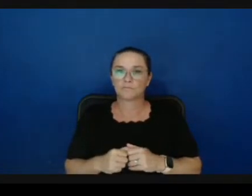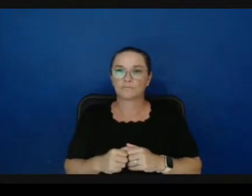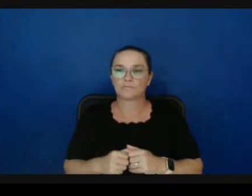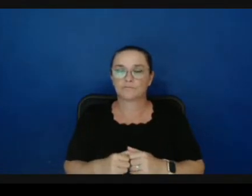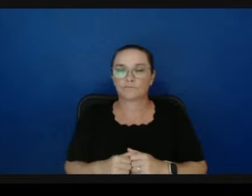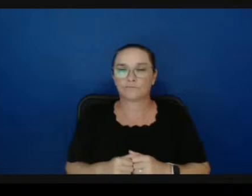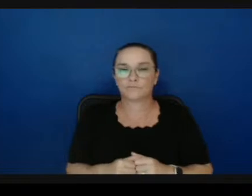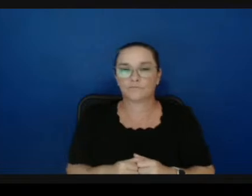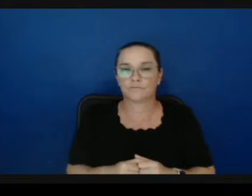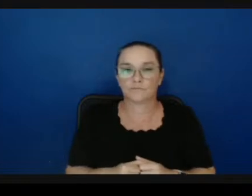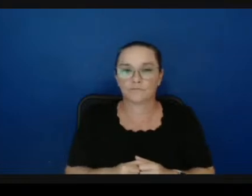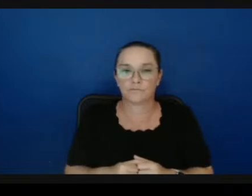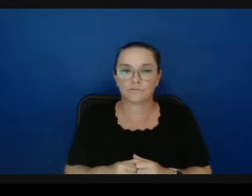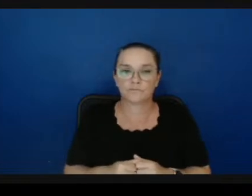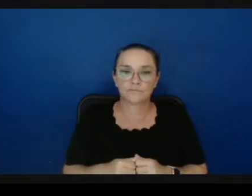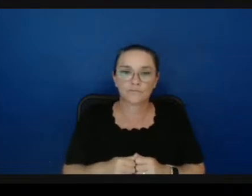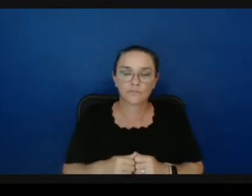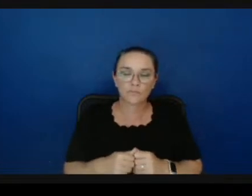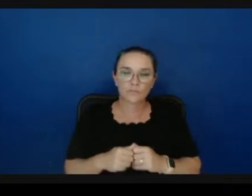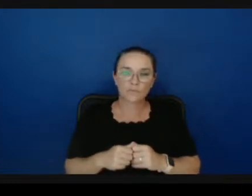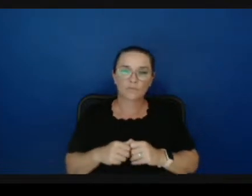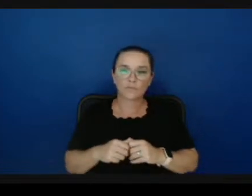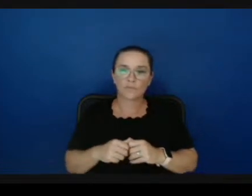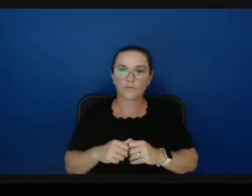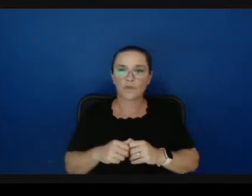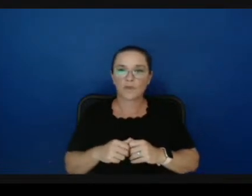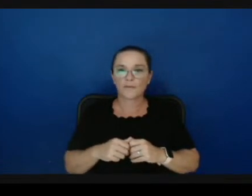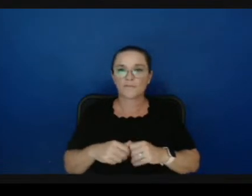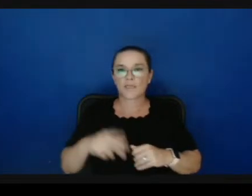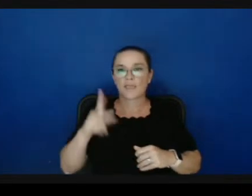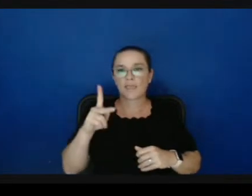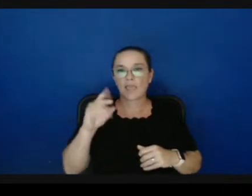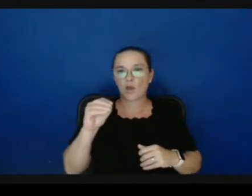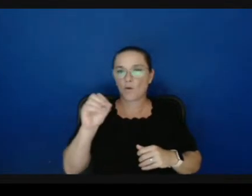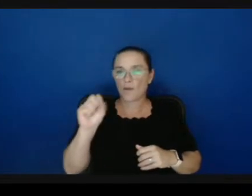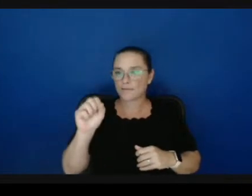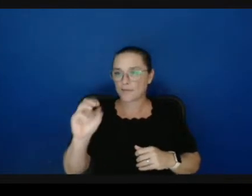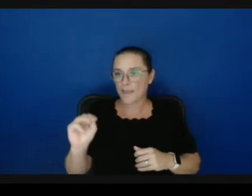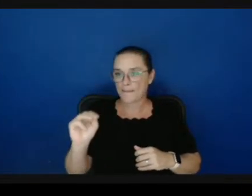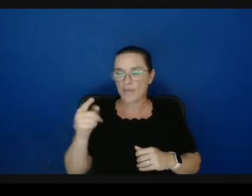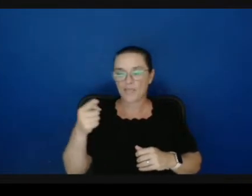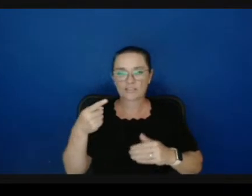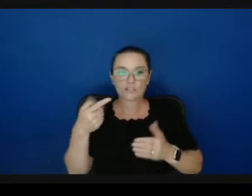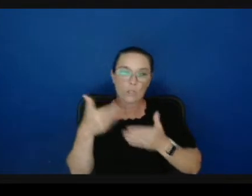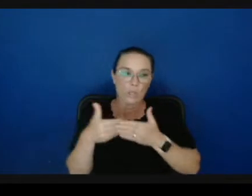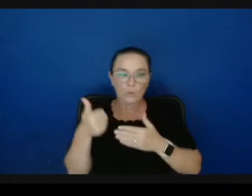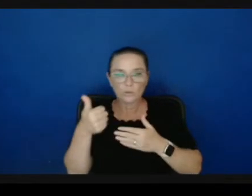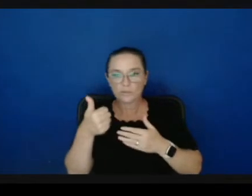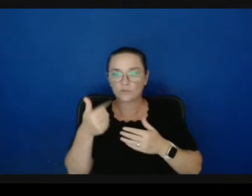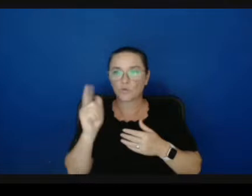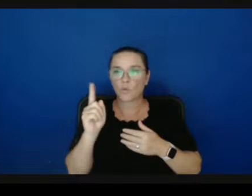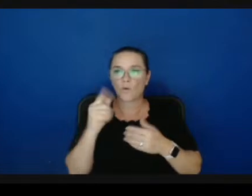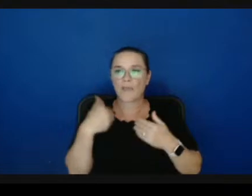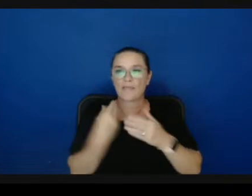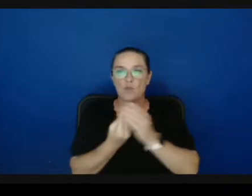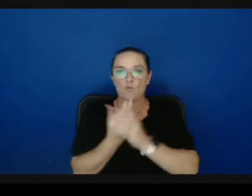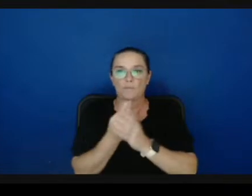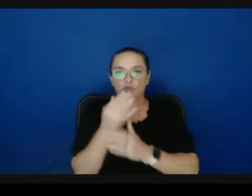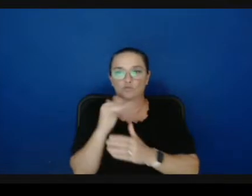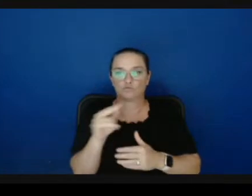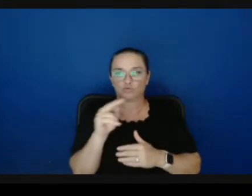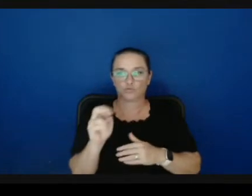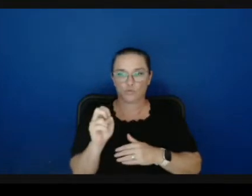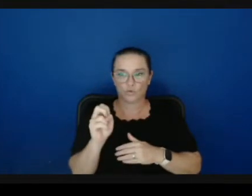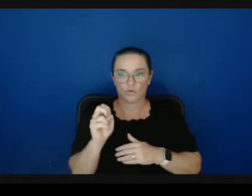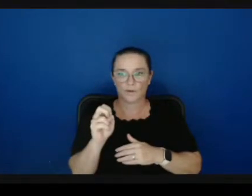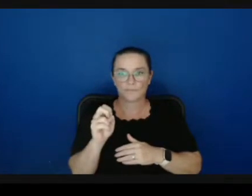Come down, let's come further all the way over to KOSM. This is the closest site to that eruption site from June. And it